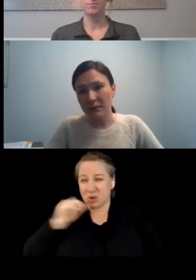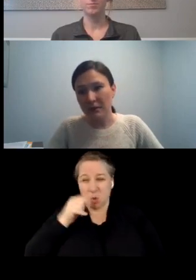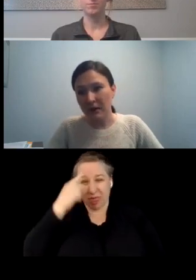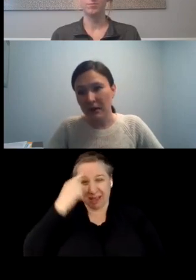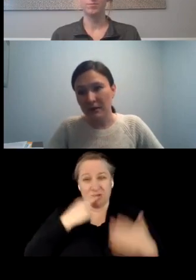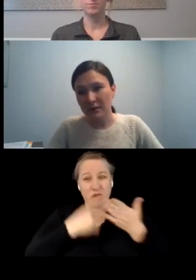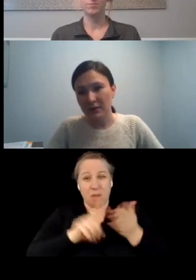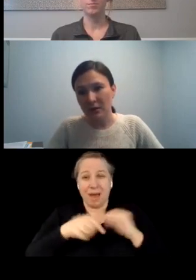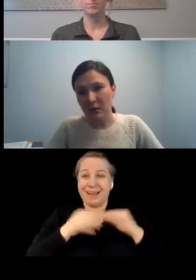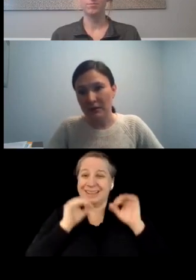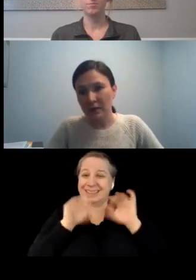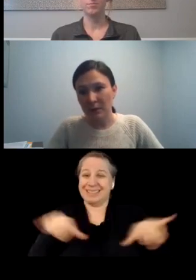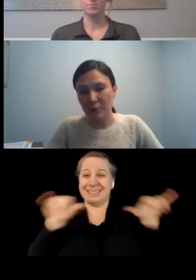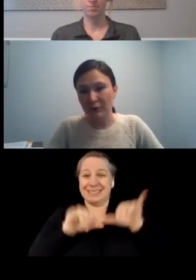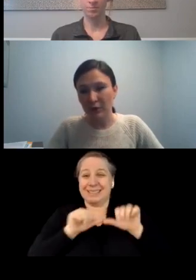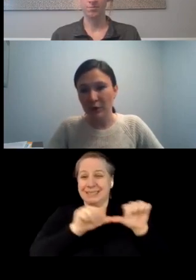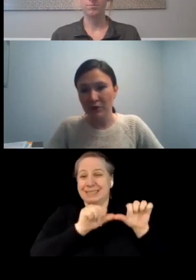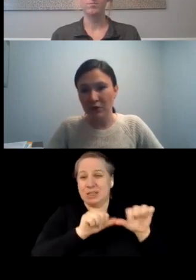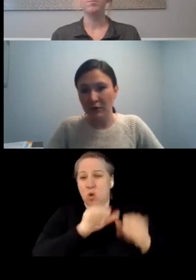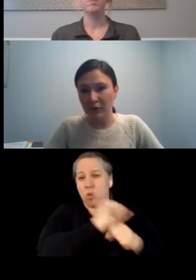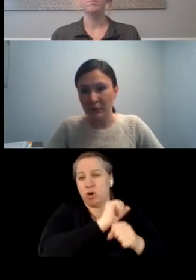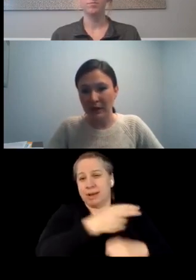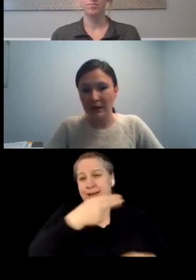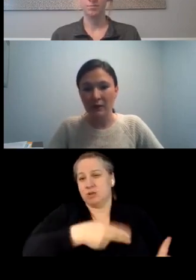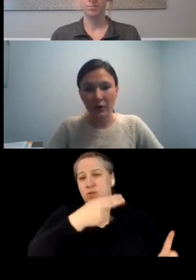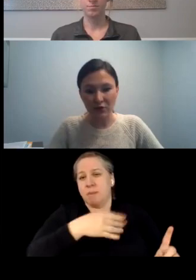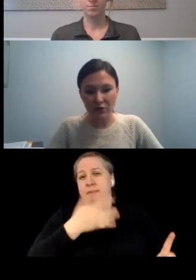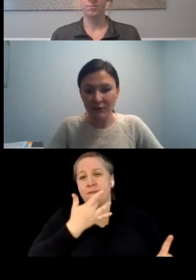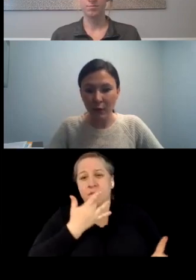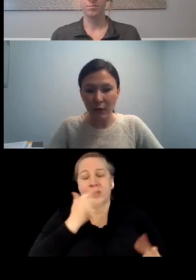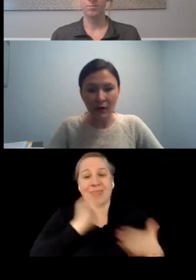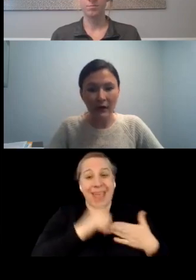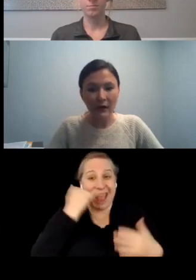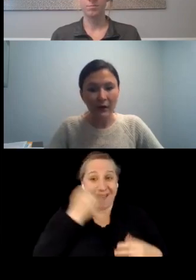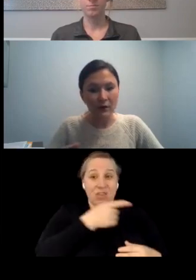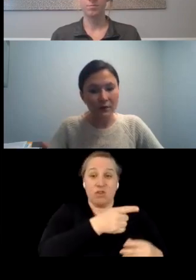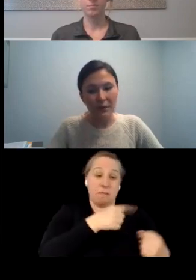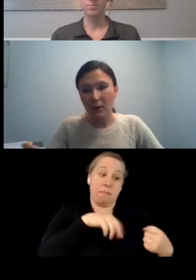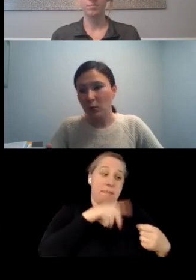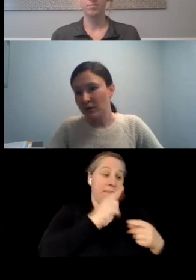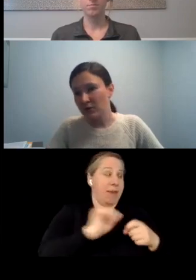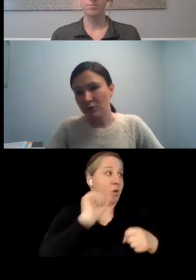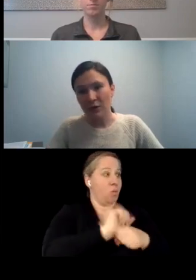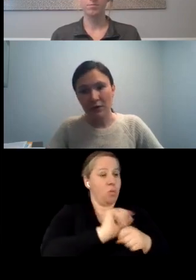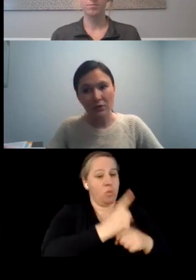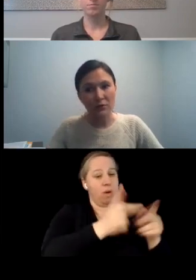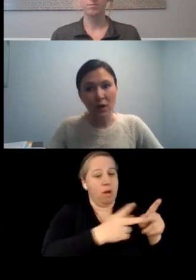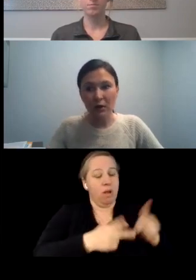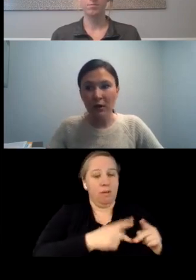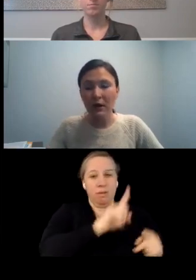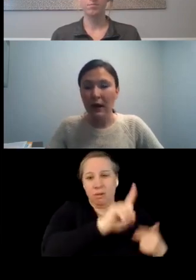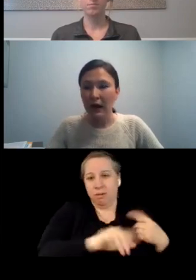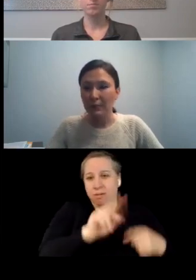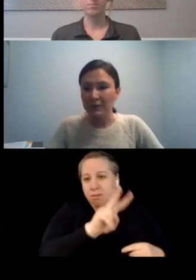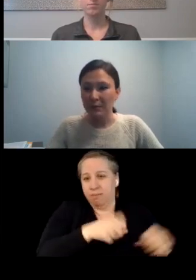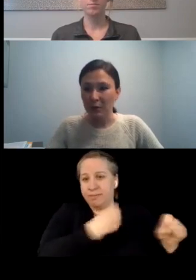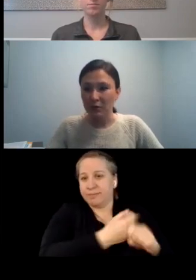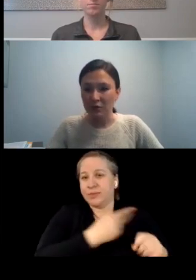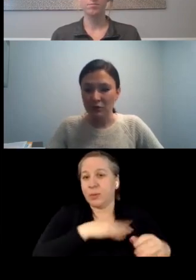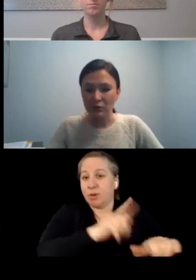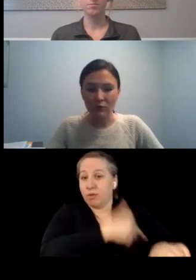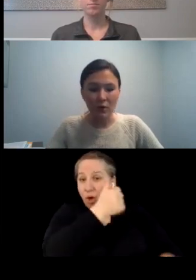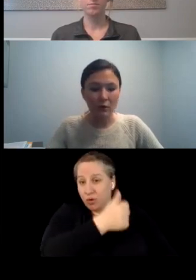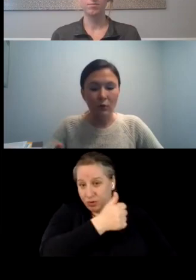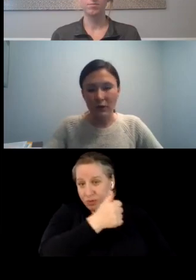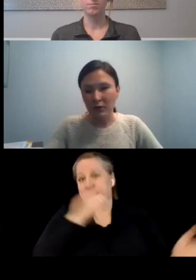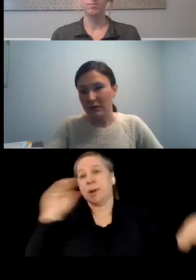history is something that is always going to be preferable. So if you've been at a location for typically 1 to 2 years or longer, as